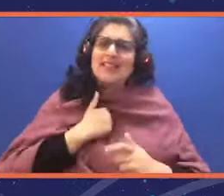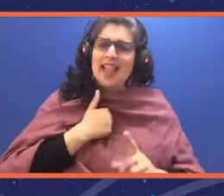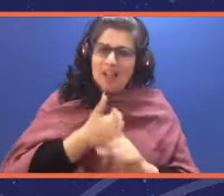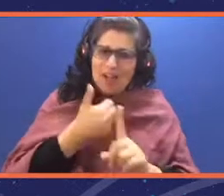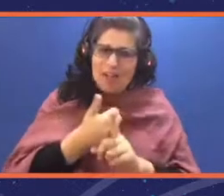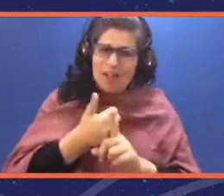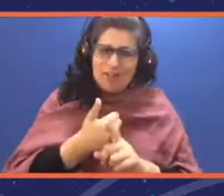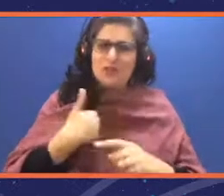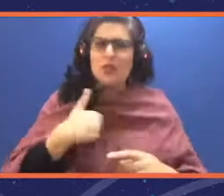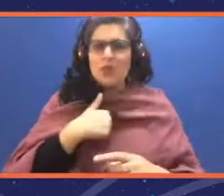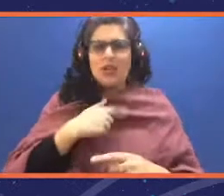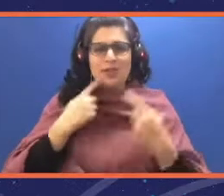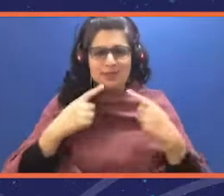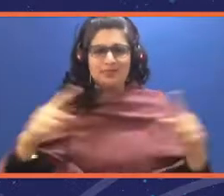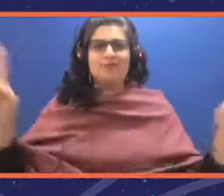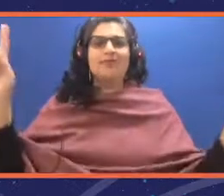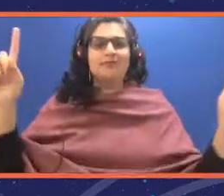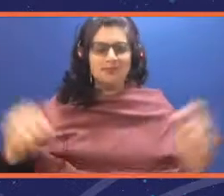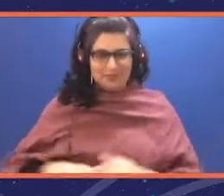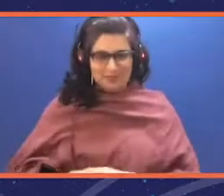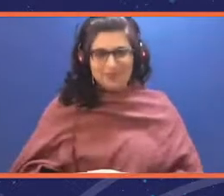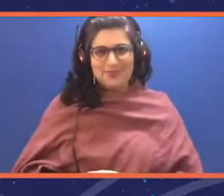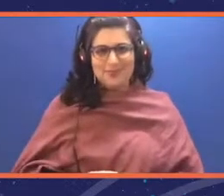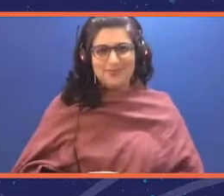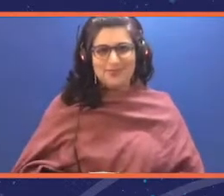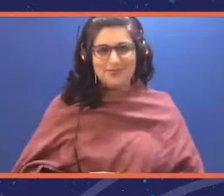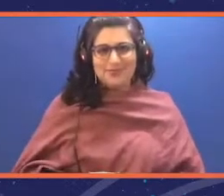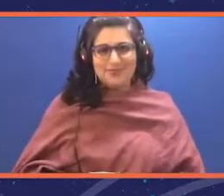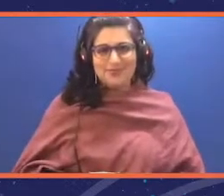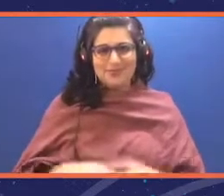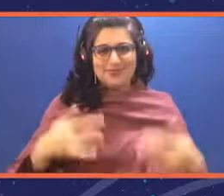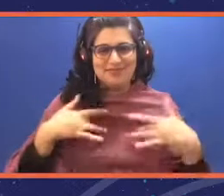power to directly shape our future world. What up, Kate?